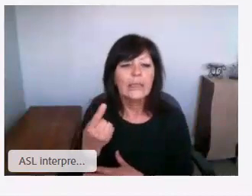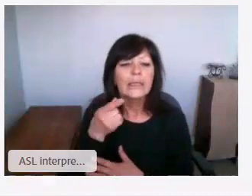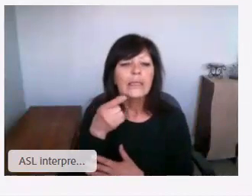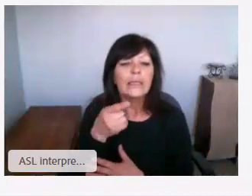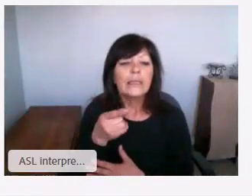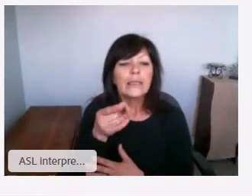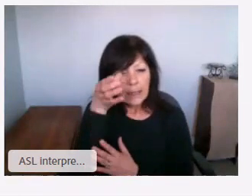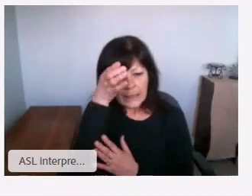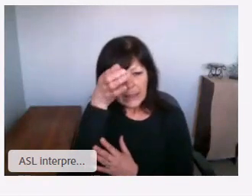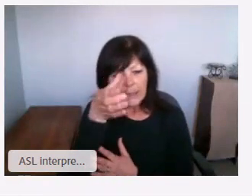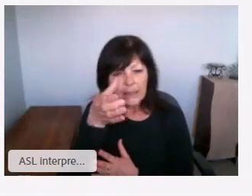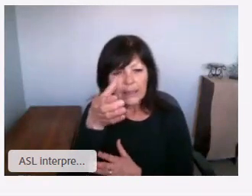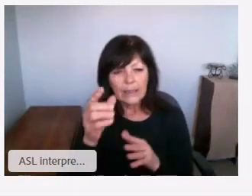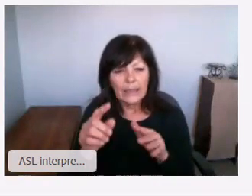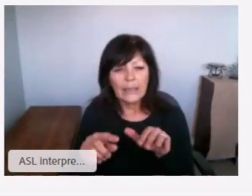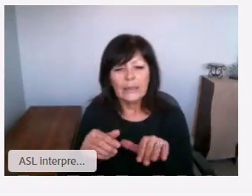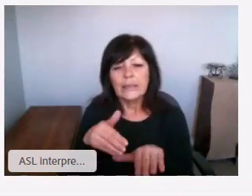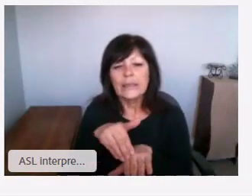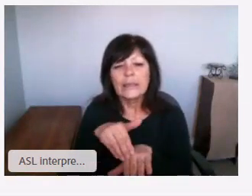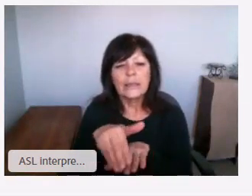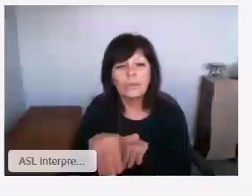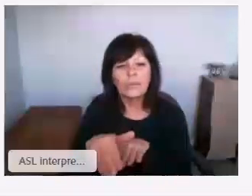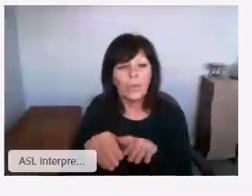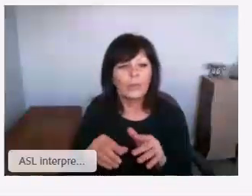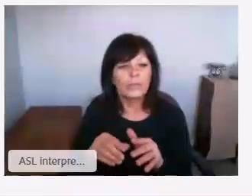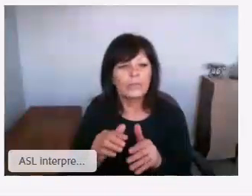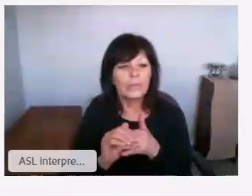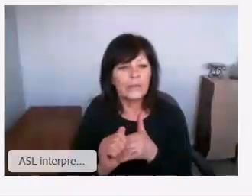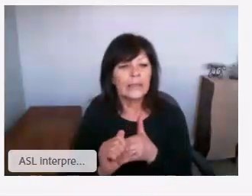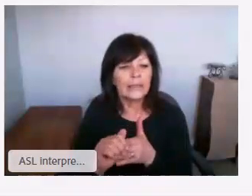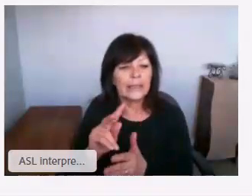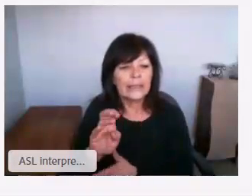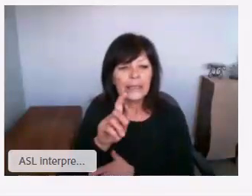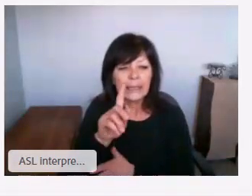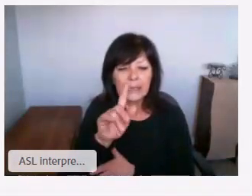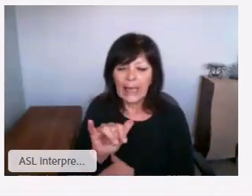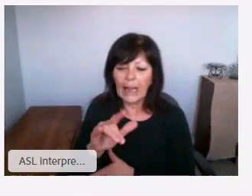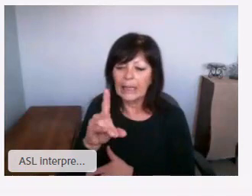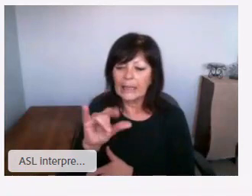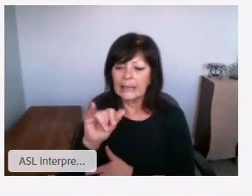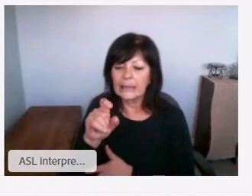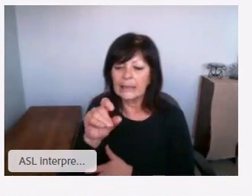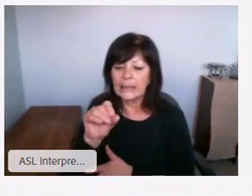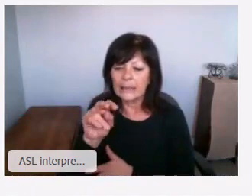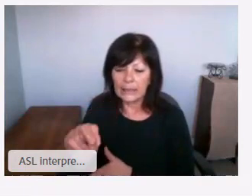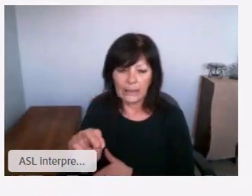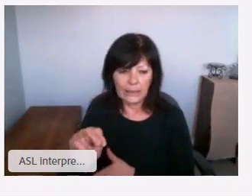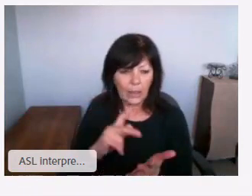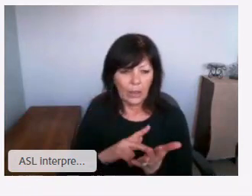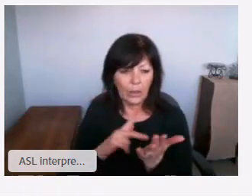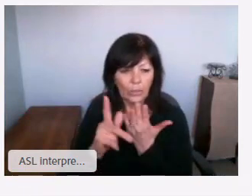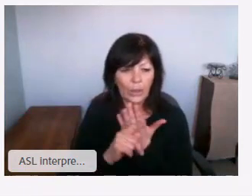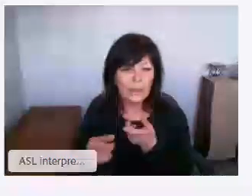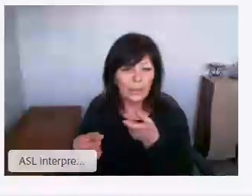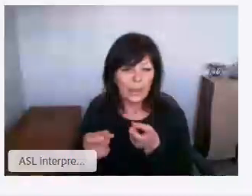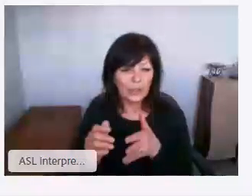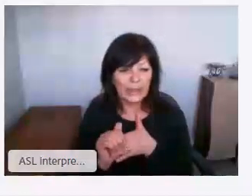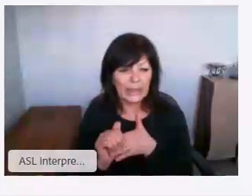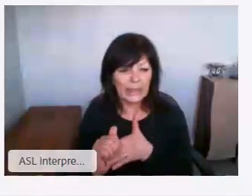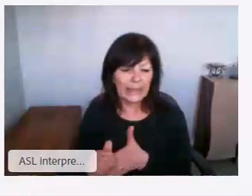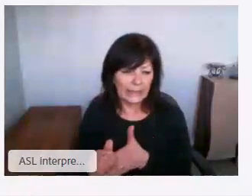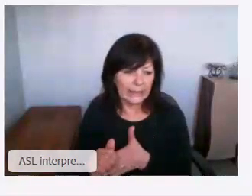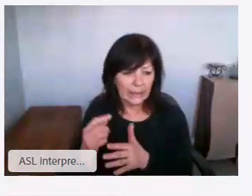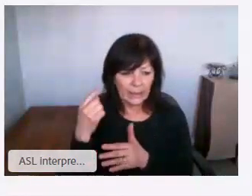concept deployment lead, and as well as Kelly Dixon, who is the project management lead for